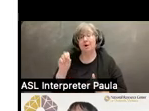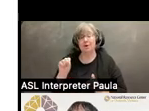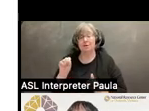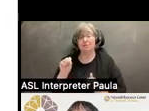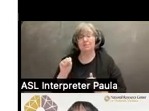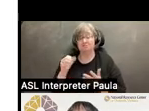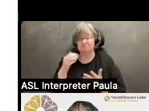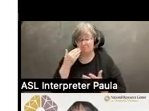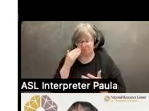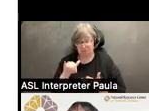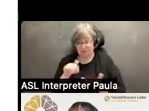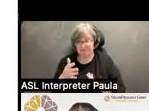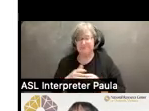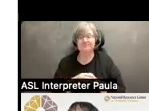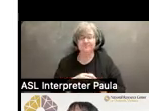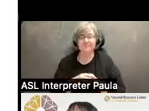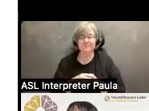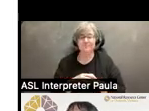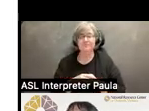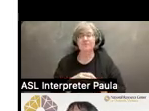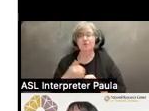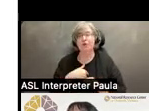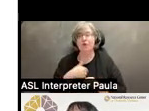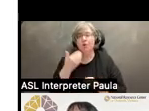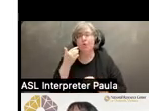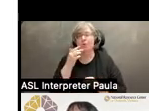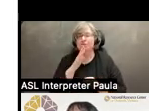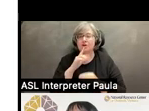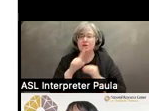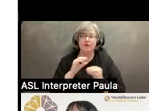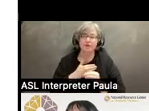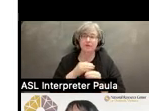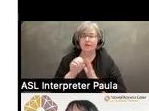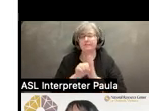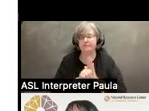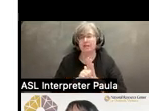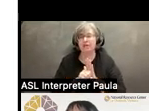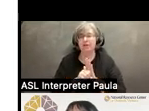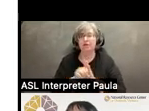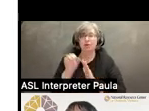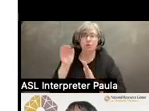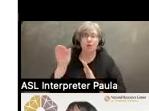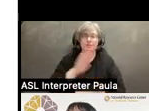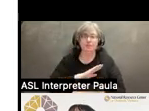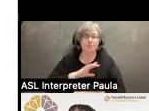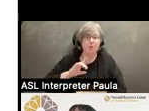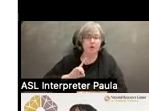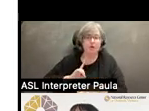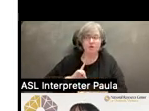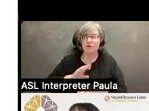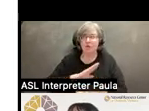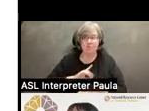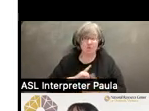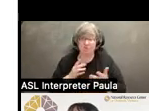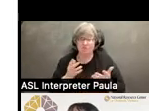familiar with that, we talked about it in our state. We went to our board. The board was like,